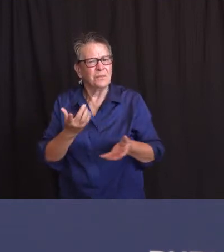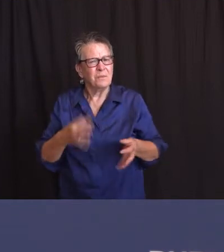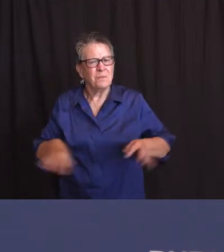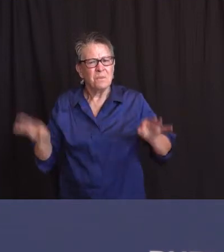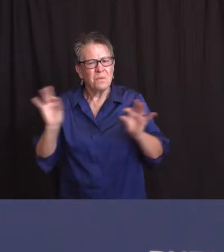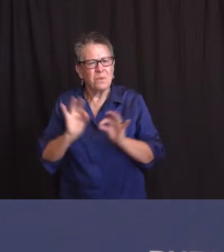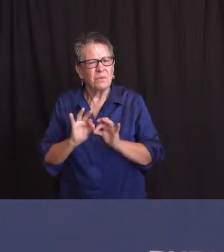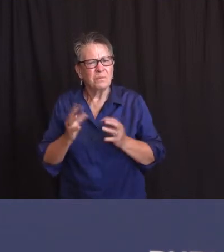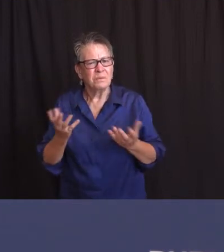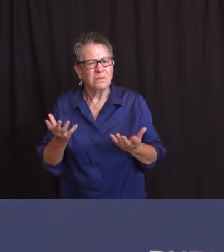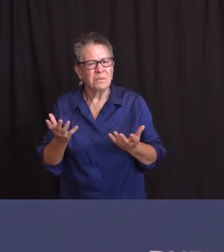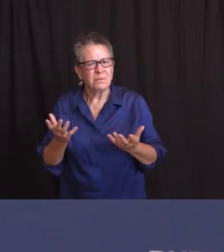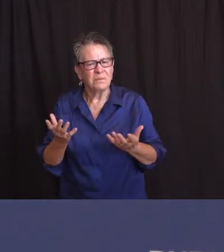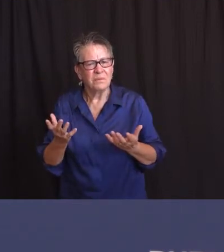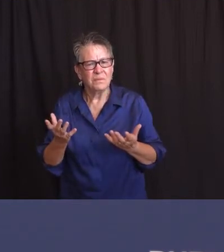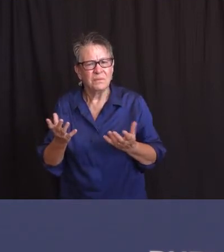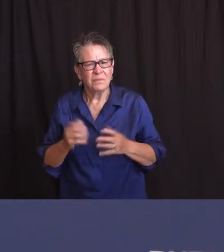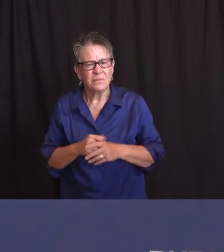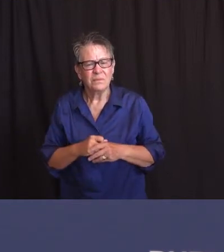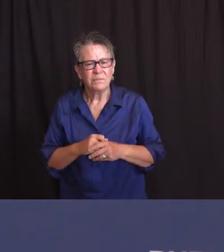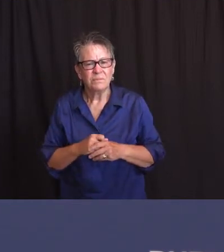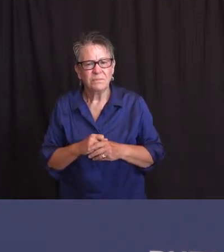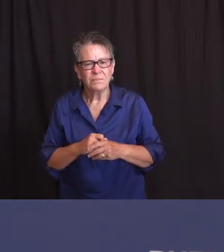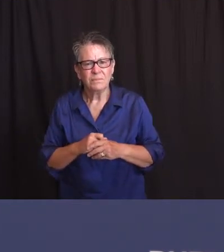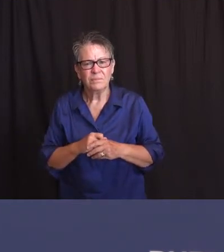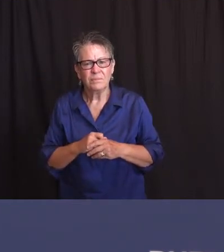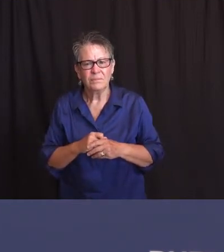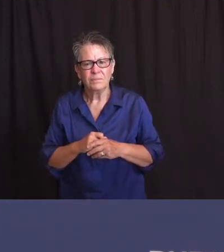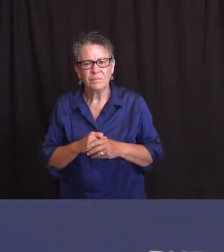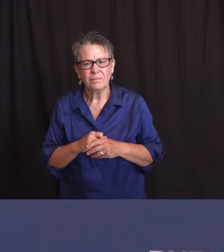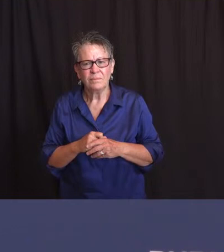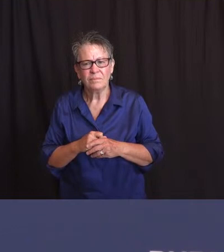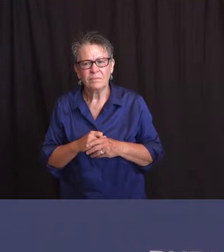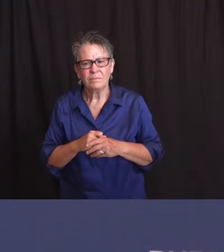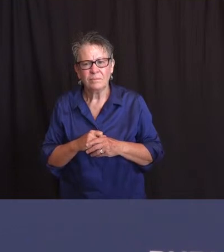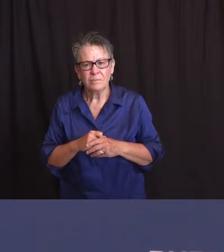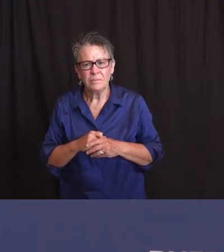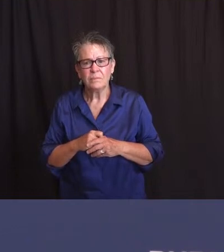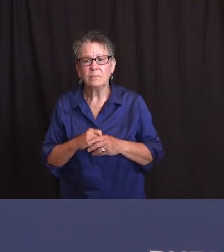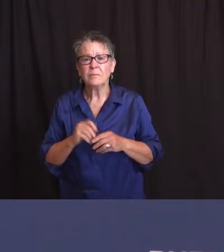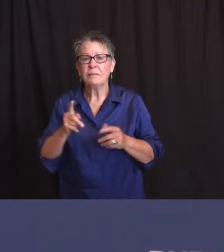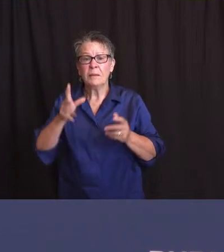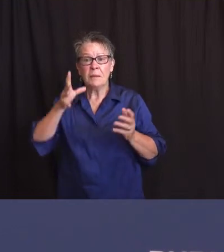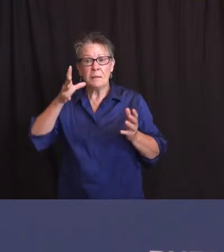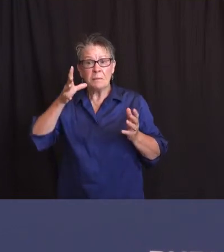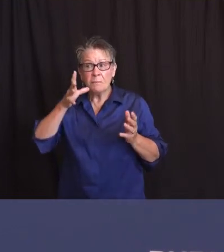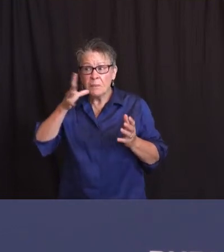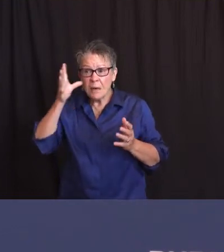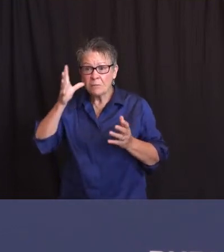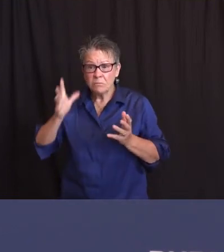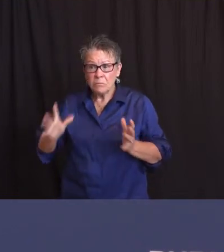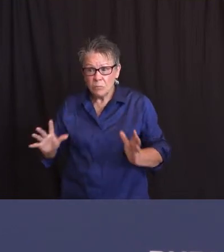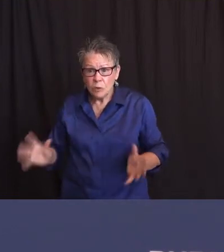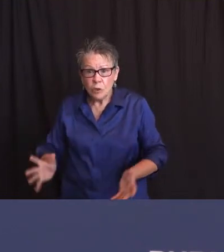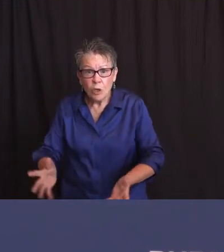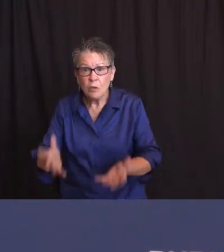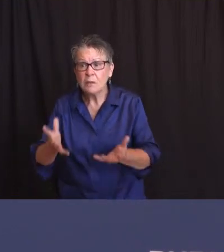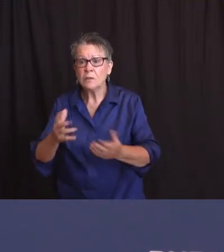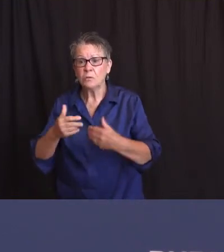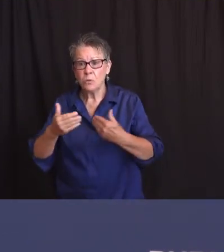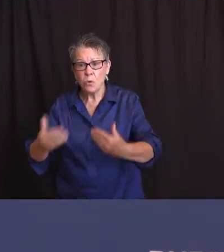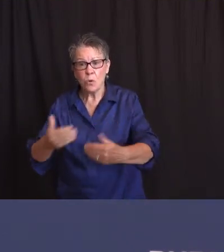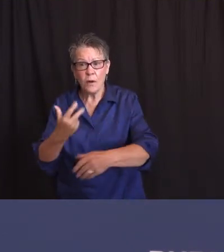this virus. Getting their children vaccinated allows them to safely return to schools, to the sports that they enjoy, and